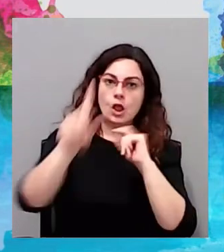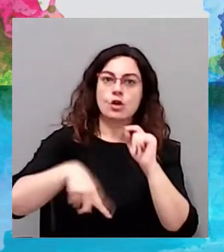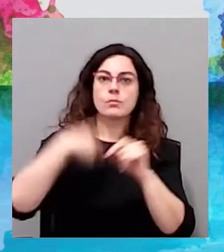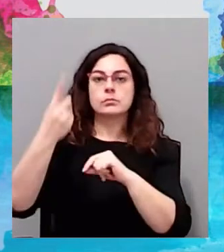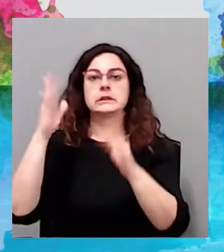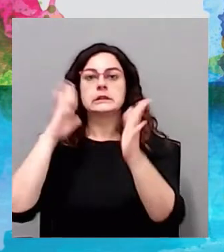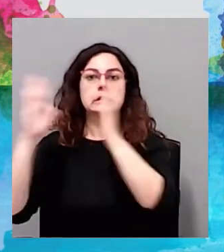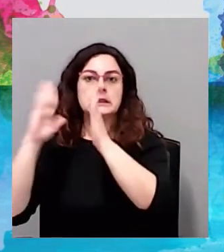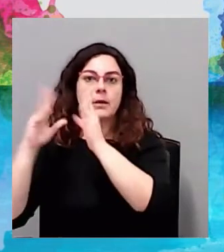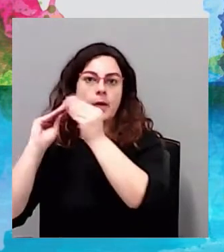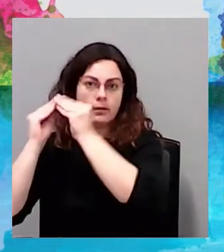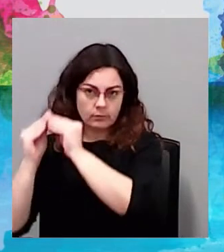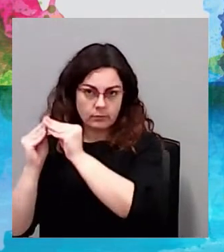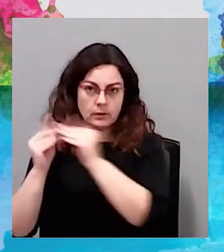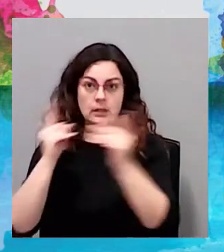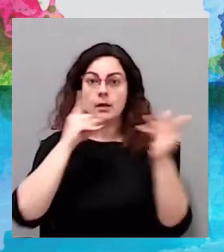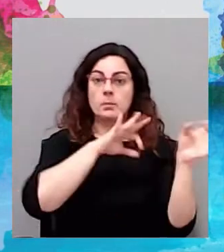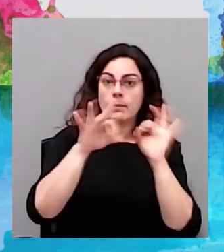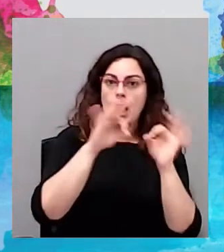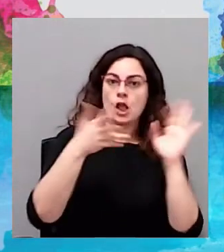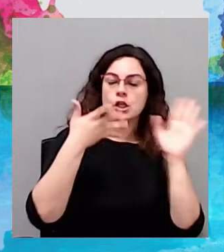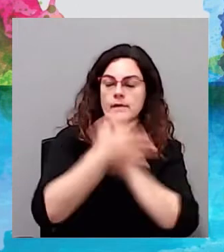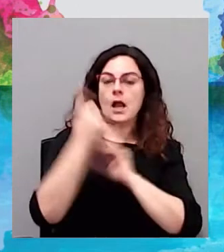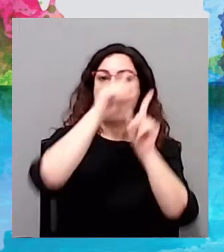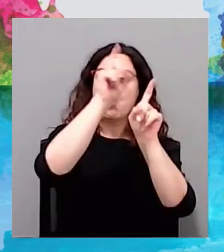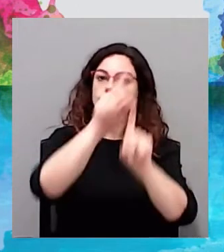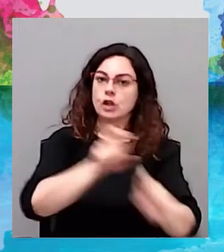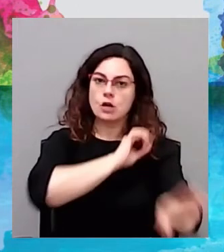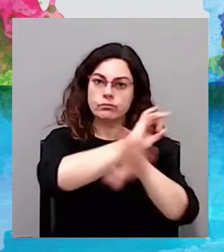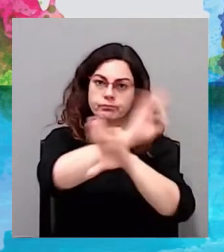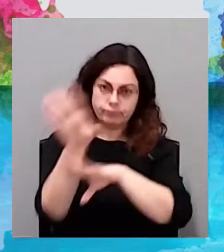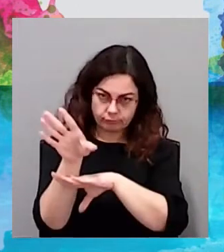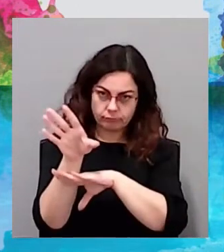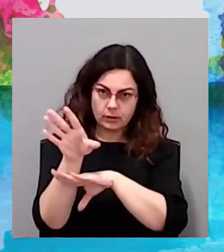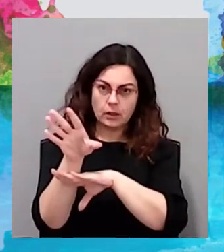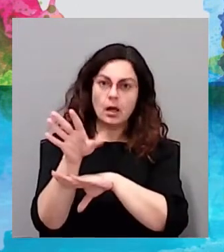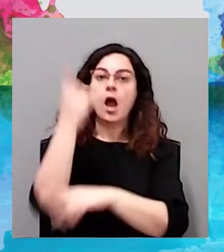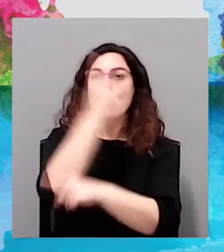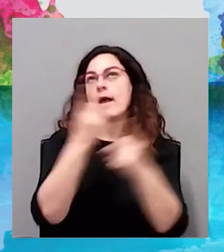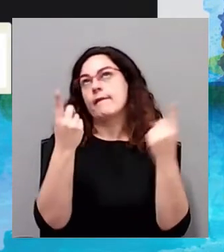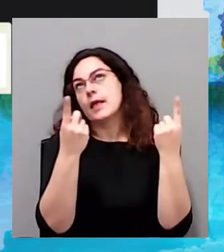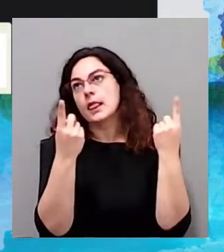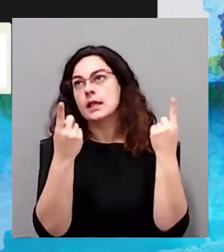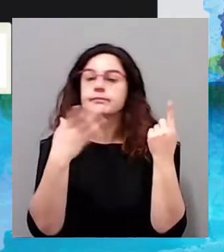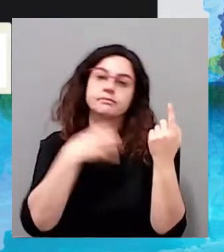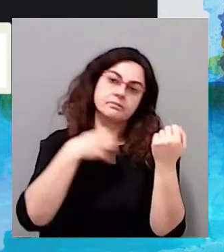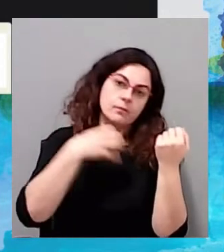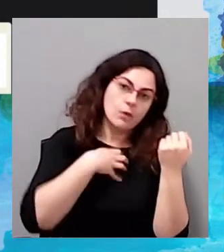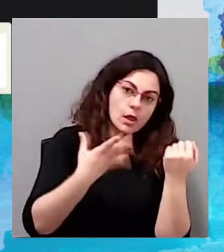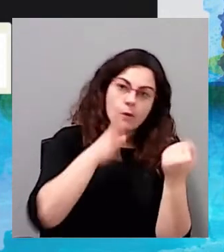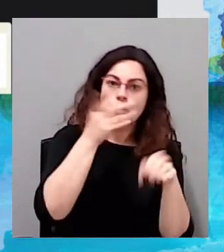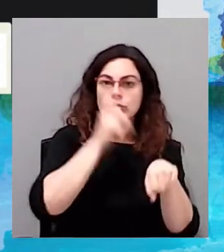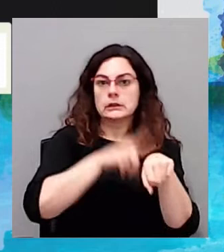then application. In preparation, we send out a questionnaire. This is under ideal conditions, of course.